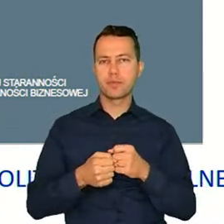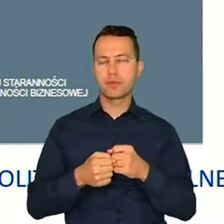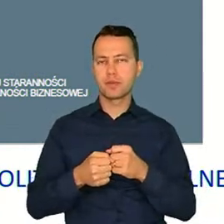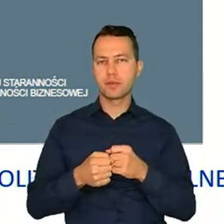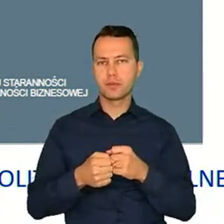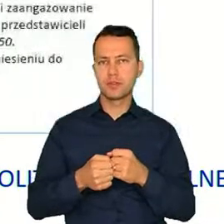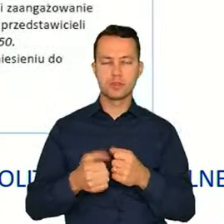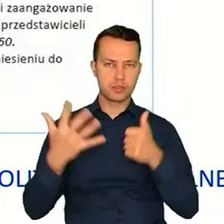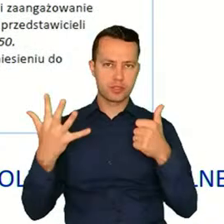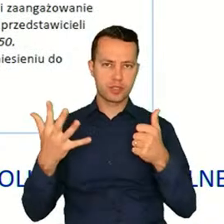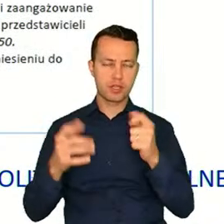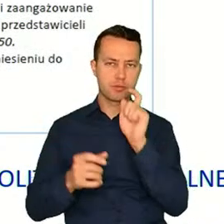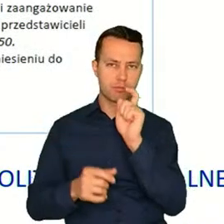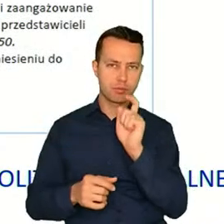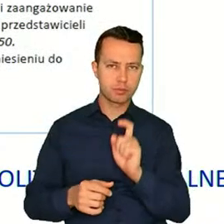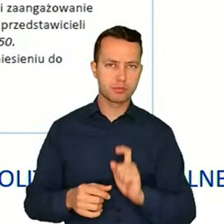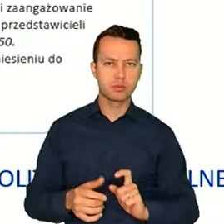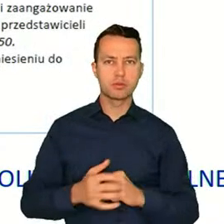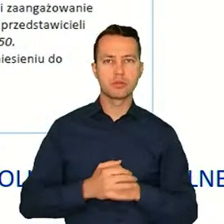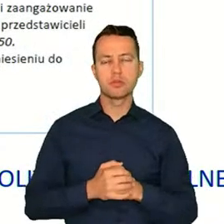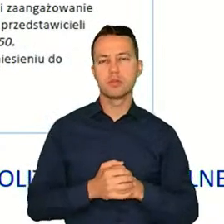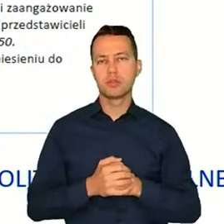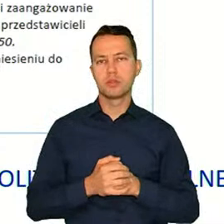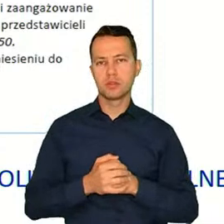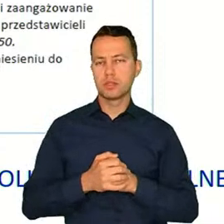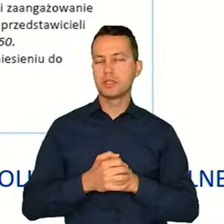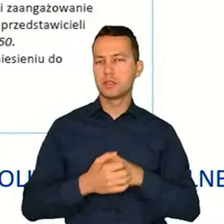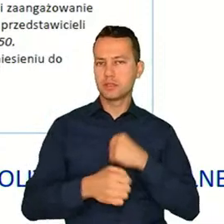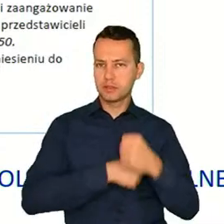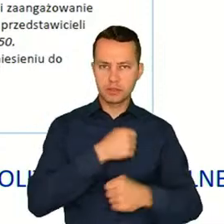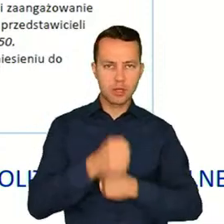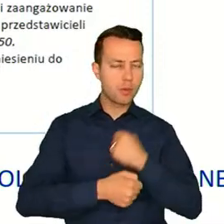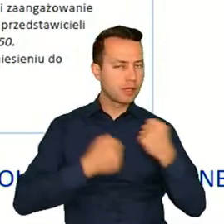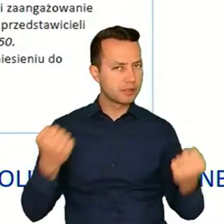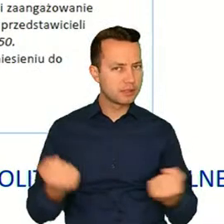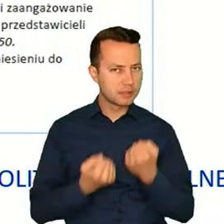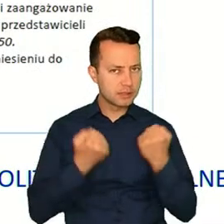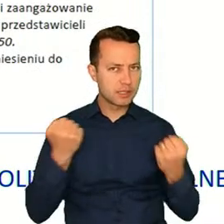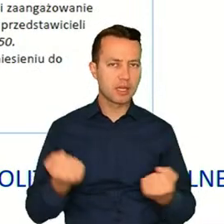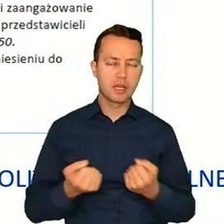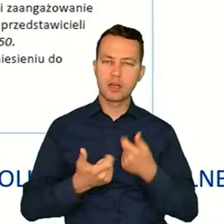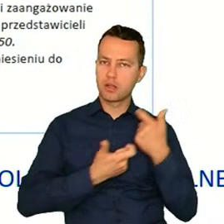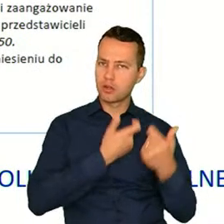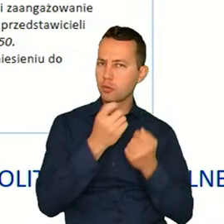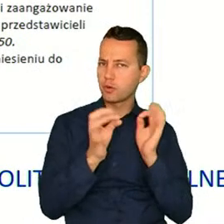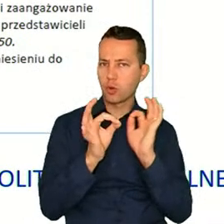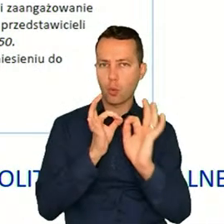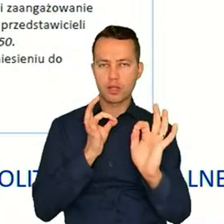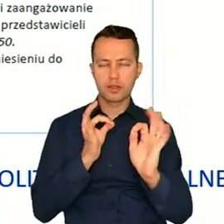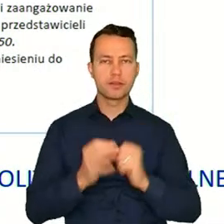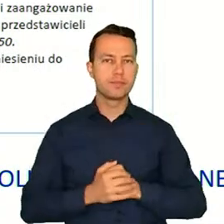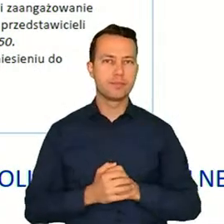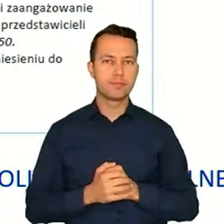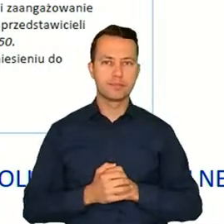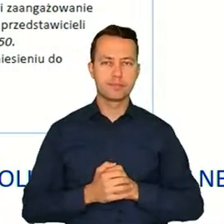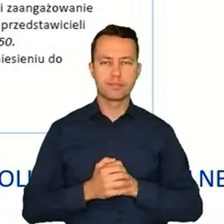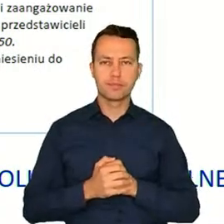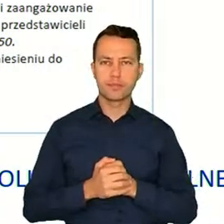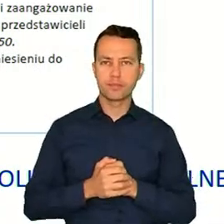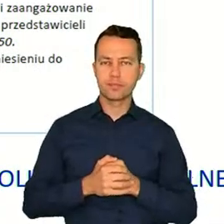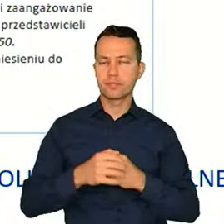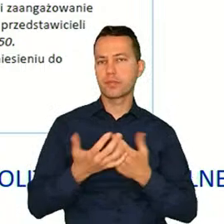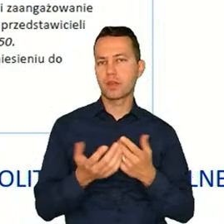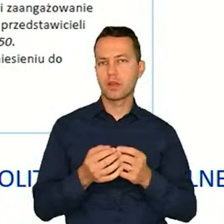the 6 steps of the due diligence process. Interestingly, the steps are